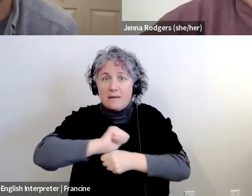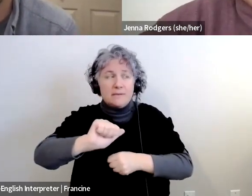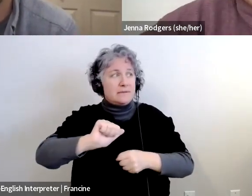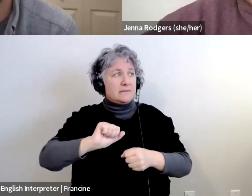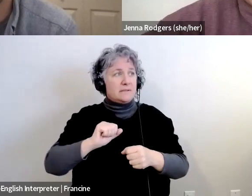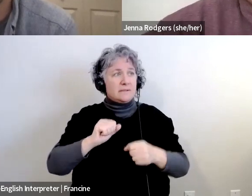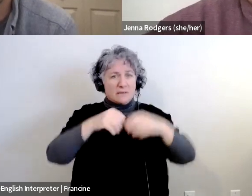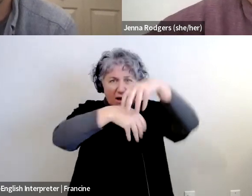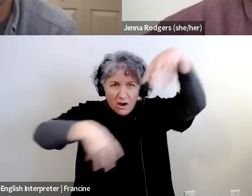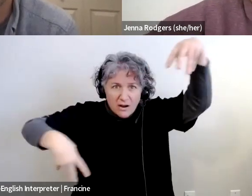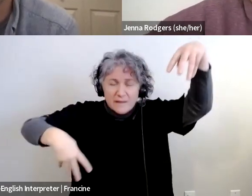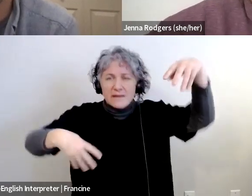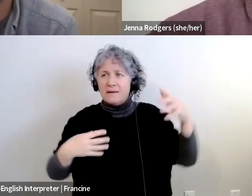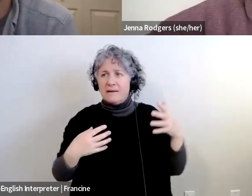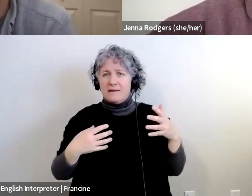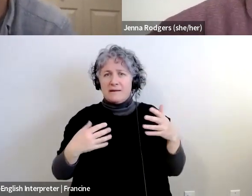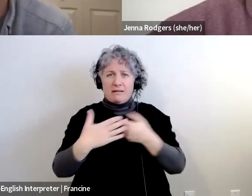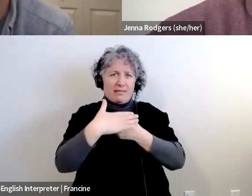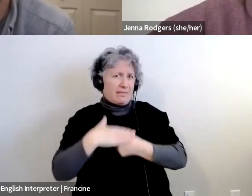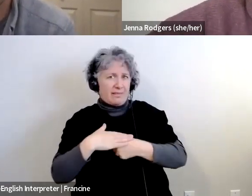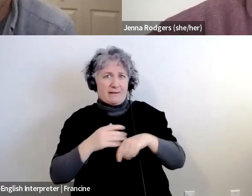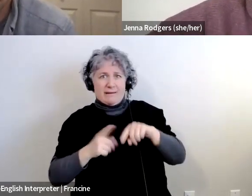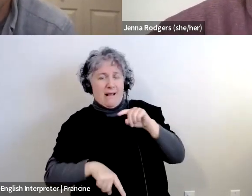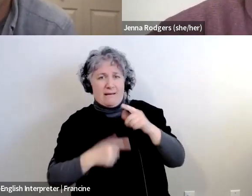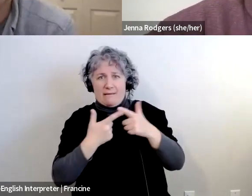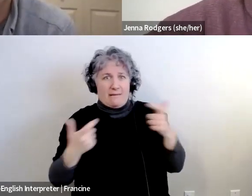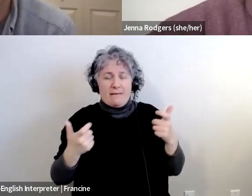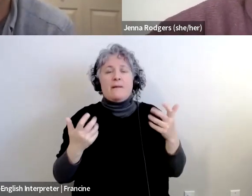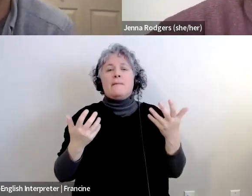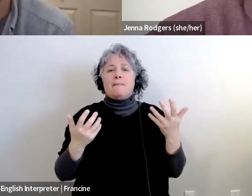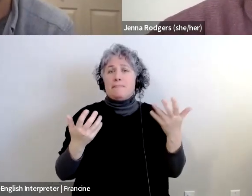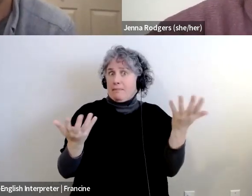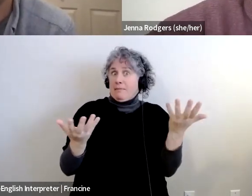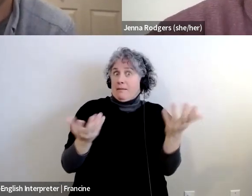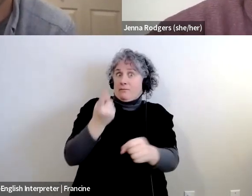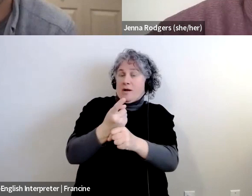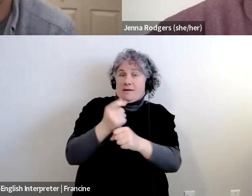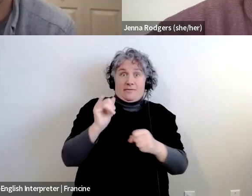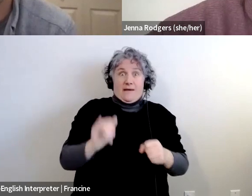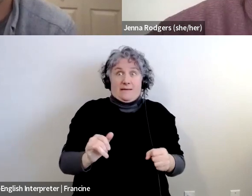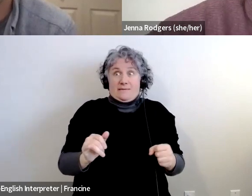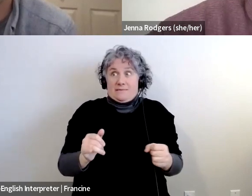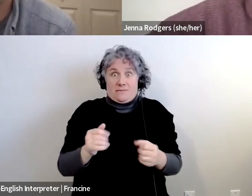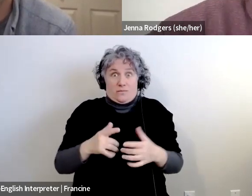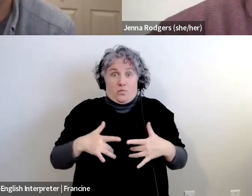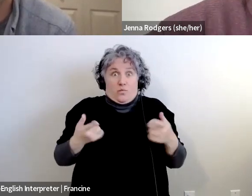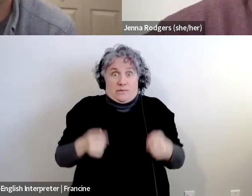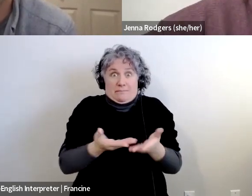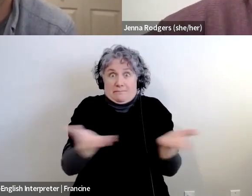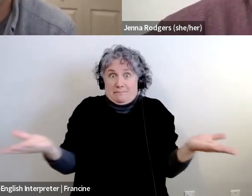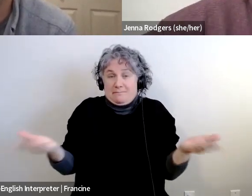about absolutely exist. And that's what we are working with and working through.